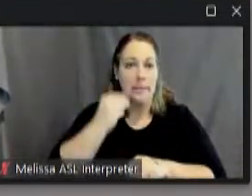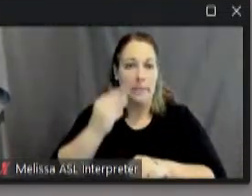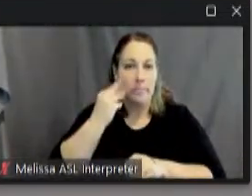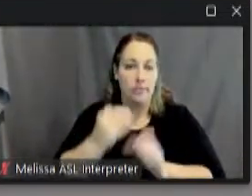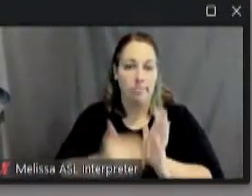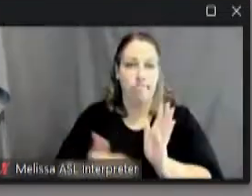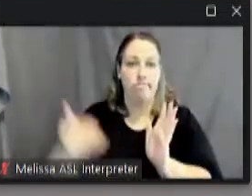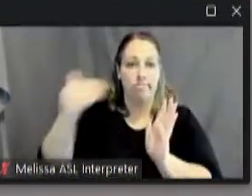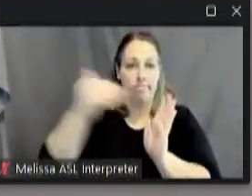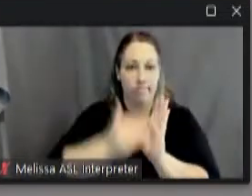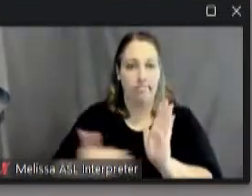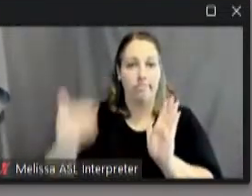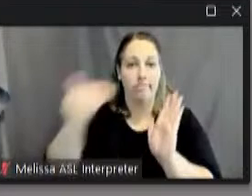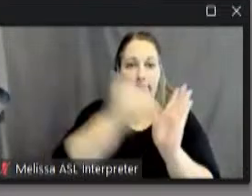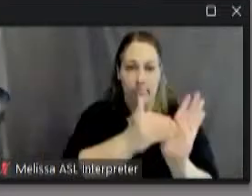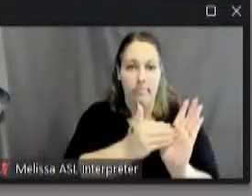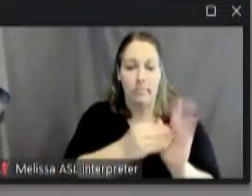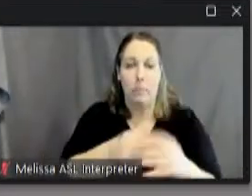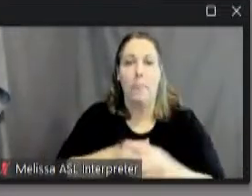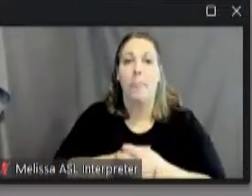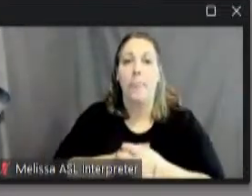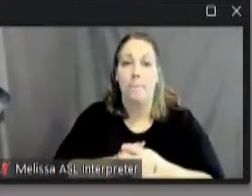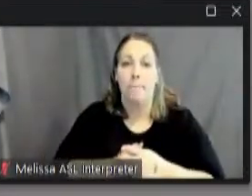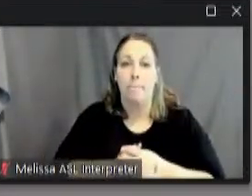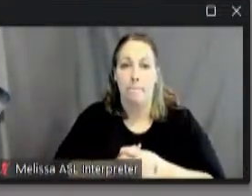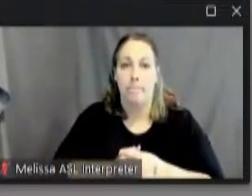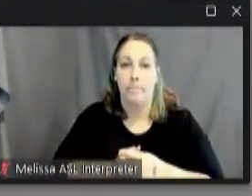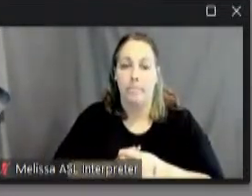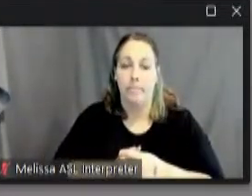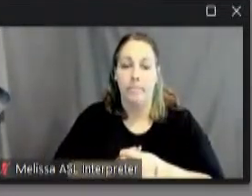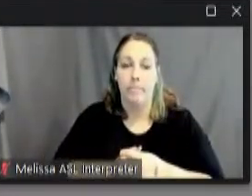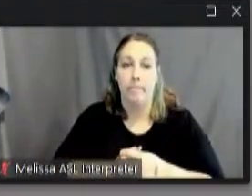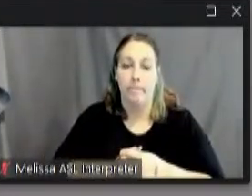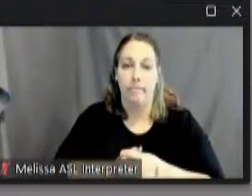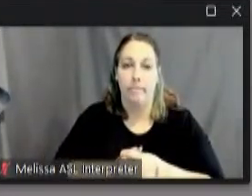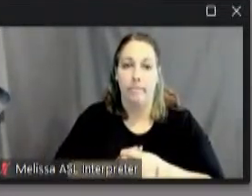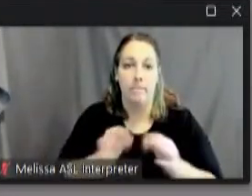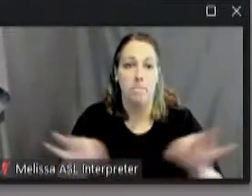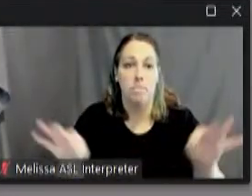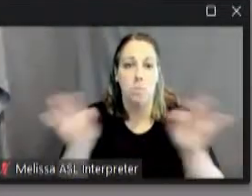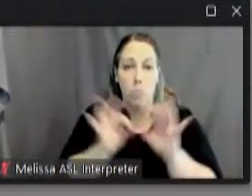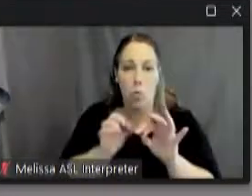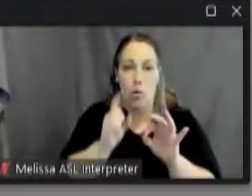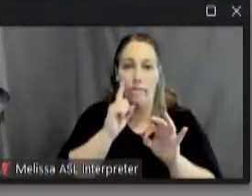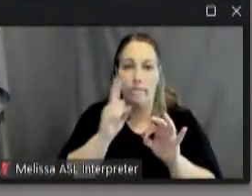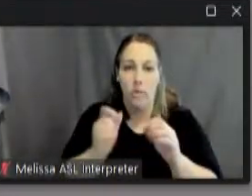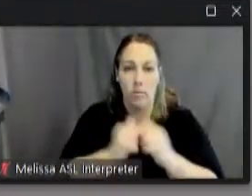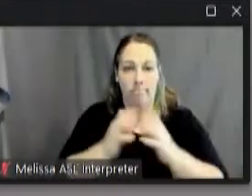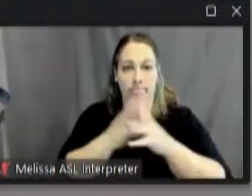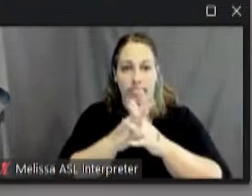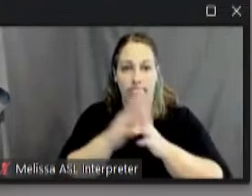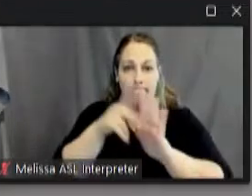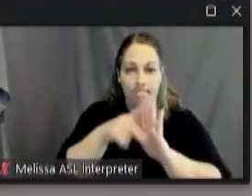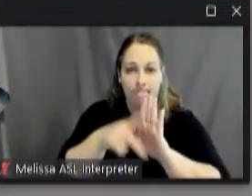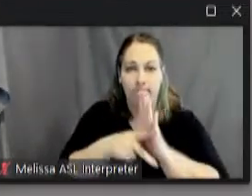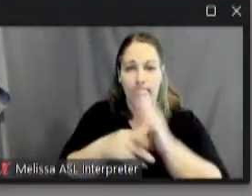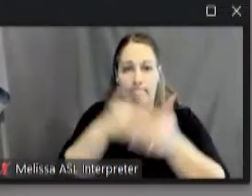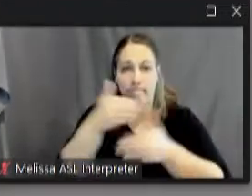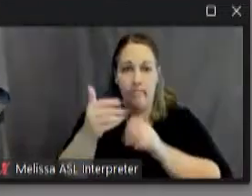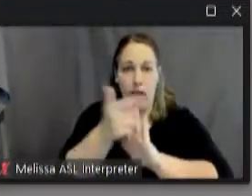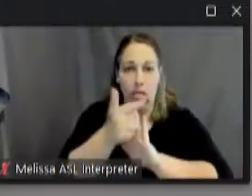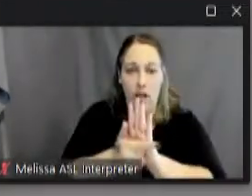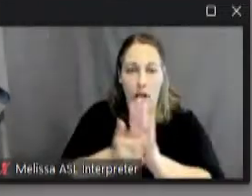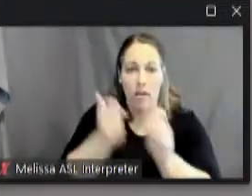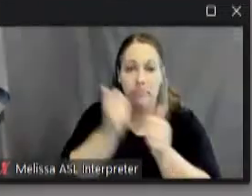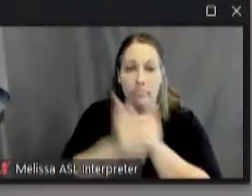protocols and as well as effective policies that will safeguard all Hondurans with disabilities. We call upon